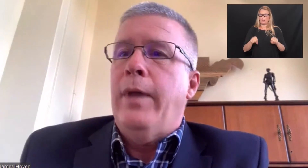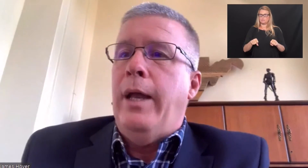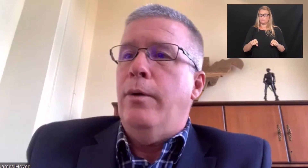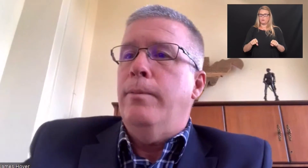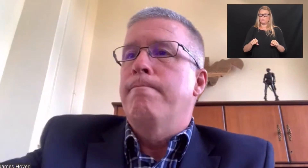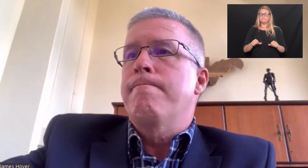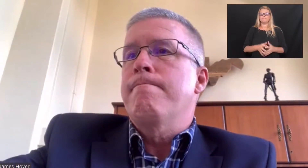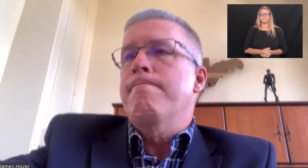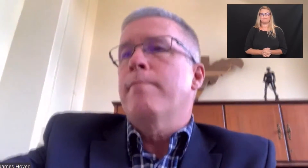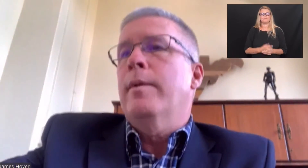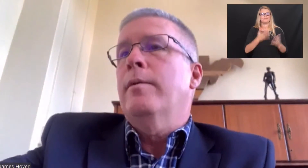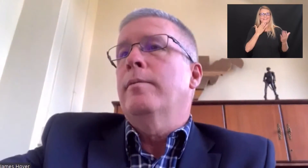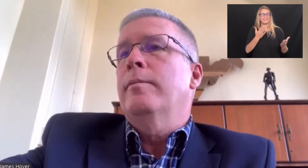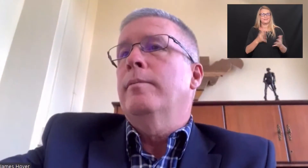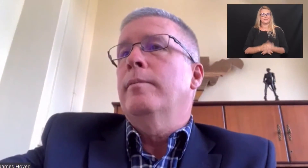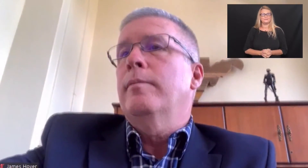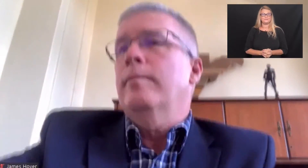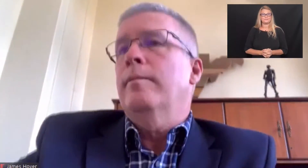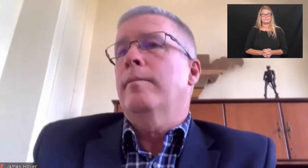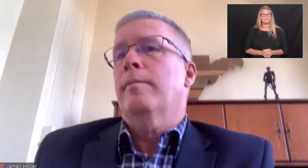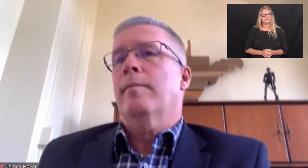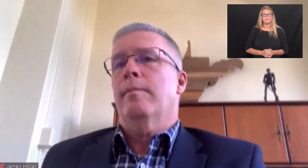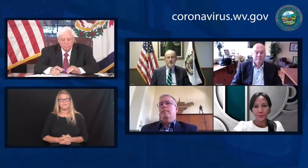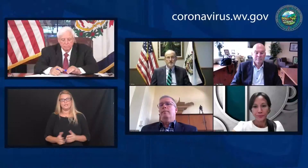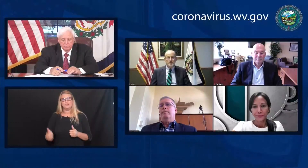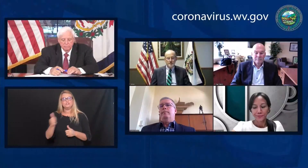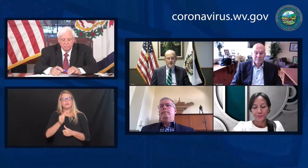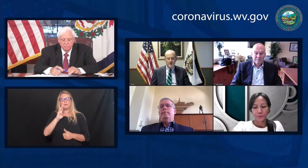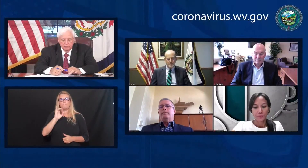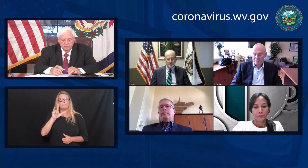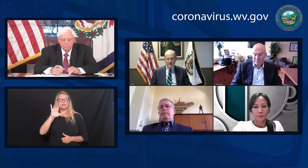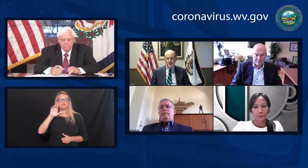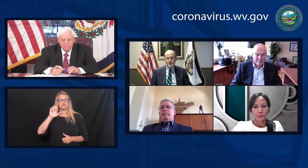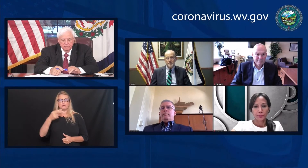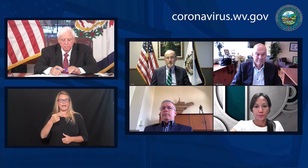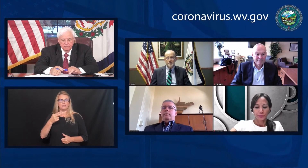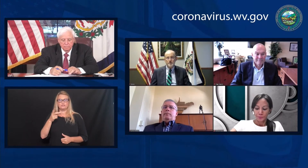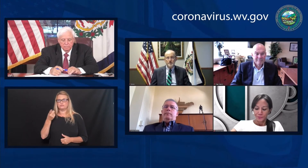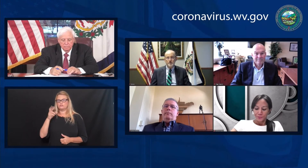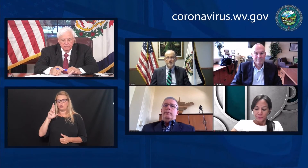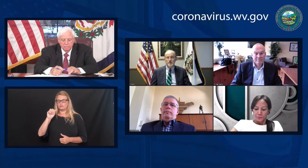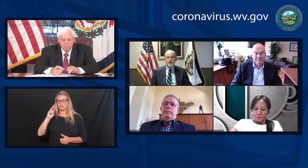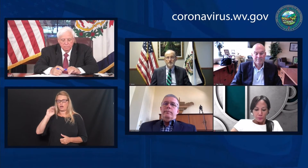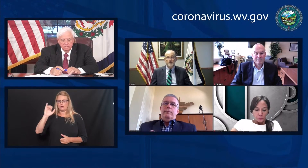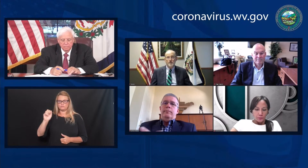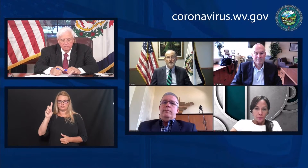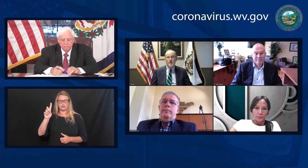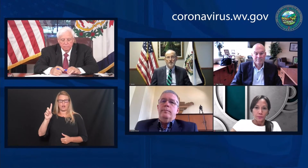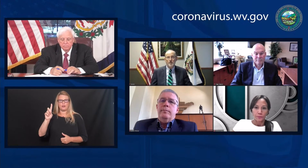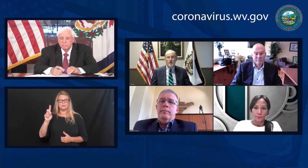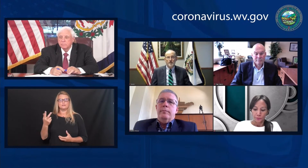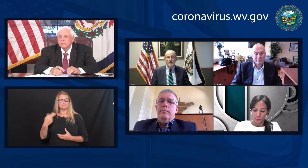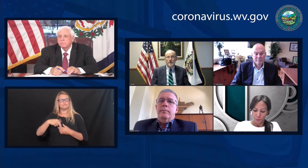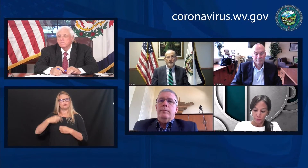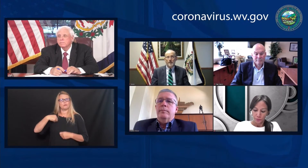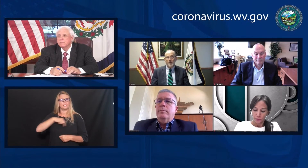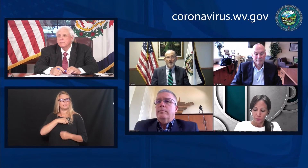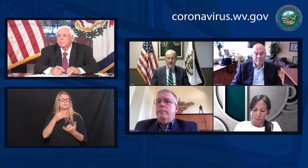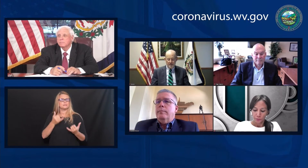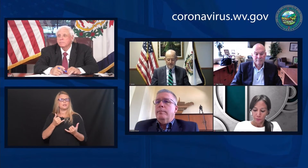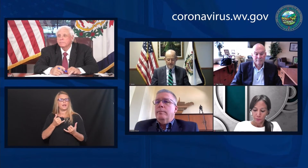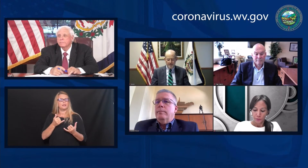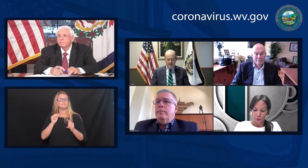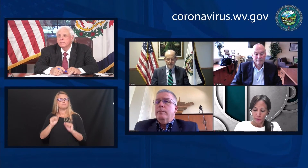face. Thank you. Thank you, sir. Secretary Bill Crouch for the DHHR and Dr. Ayn Amjad, our state health officer, are also joining us today and are available